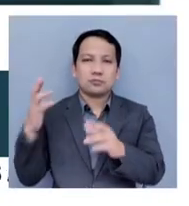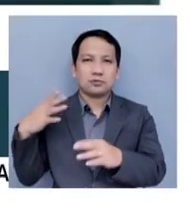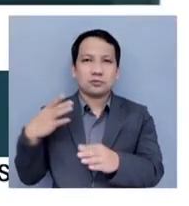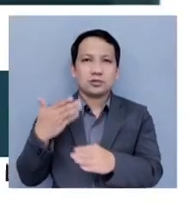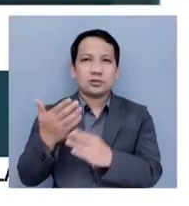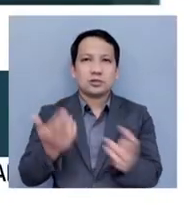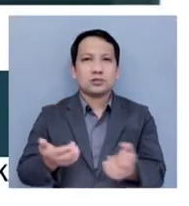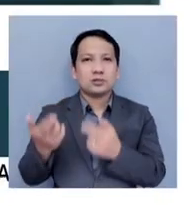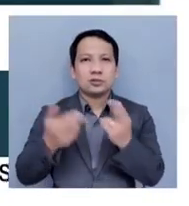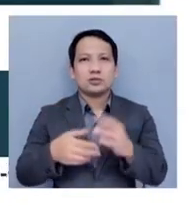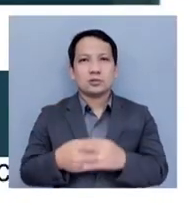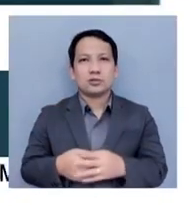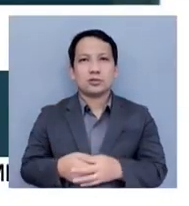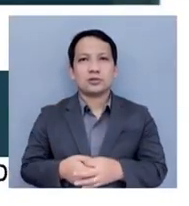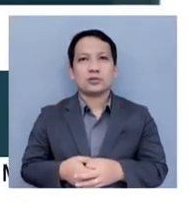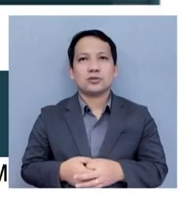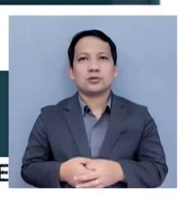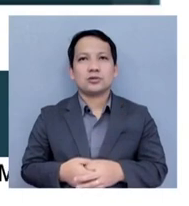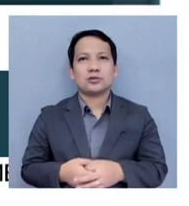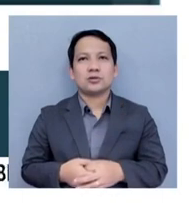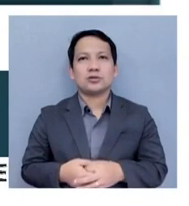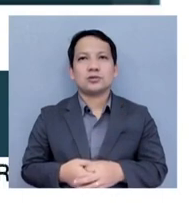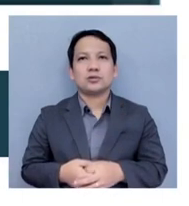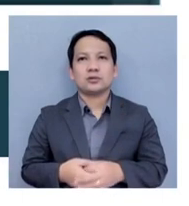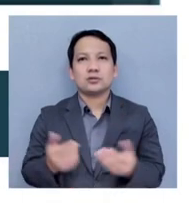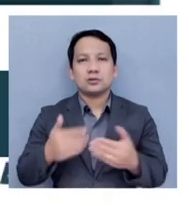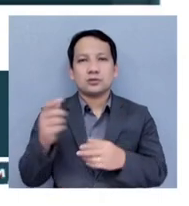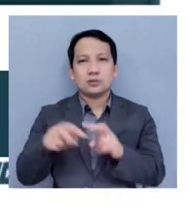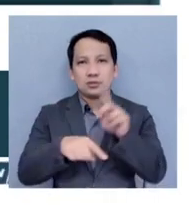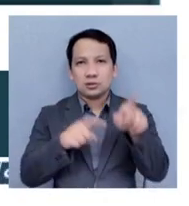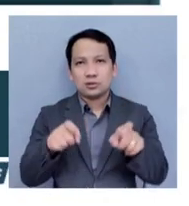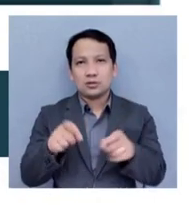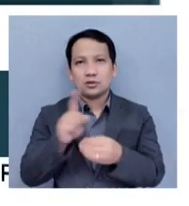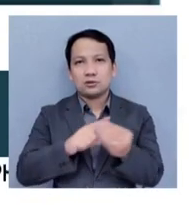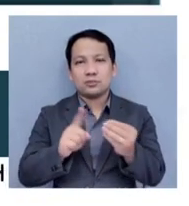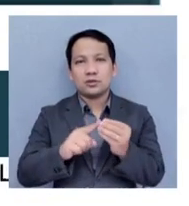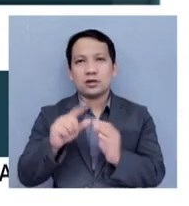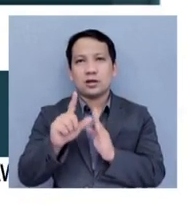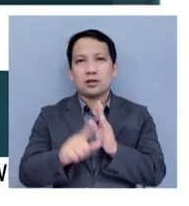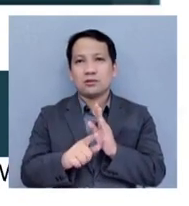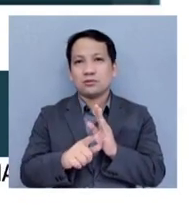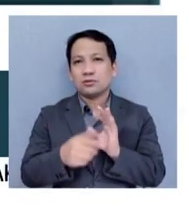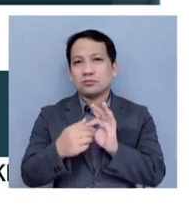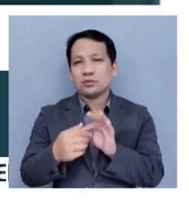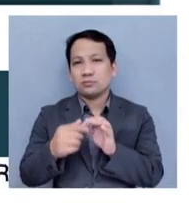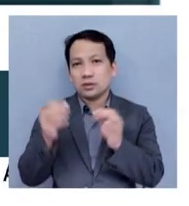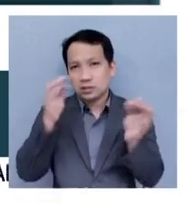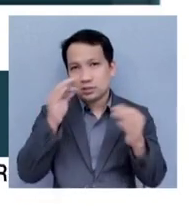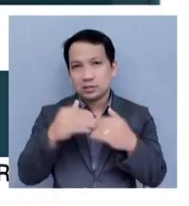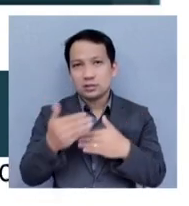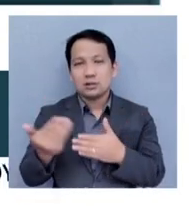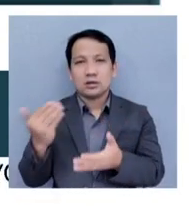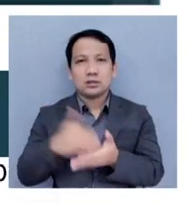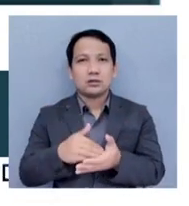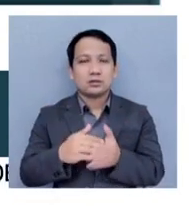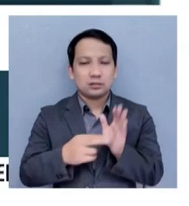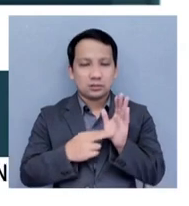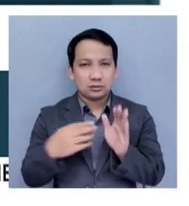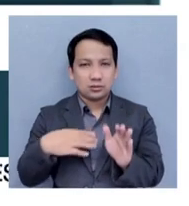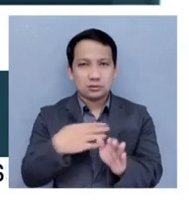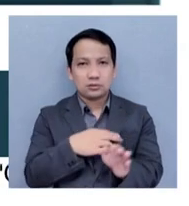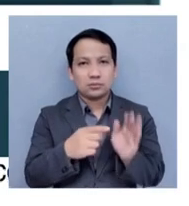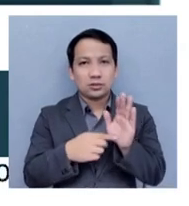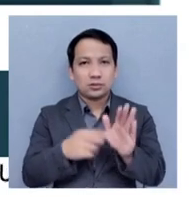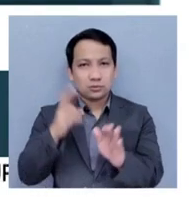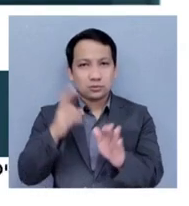and a resolution to a lot of issues hounding law enforcement and the illegal drug campaign. Again, Representative Romeo Acop,